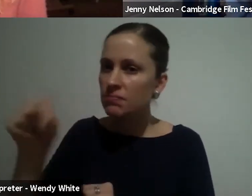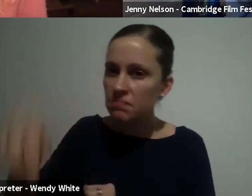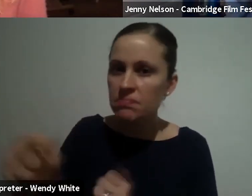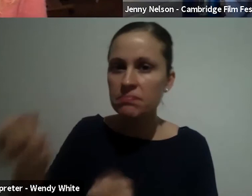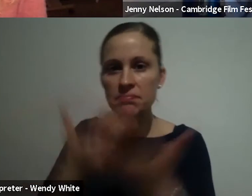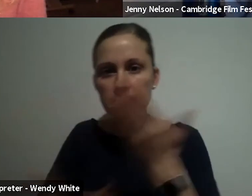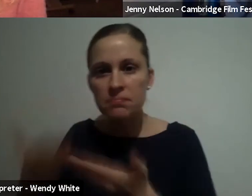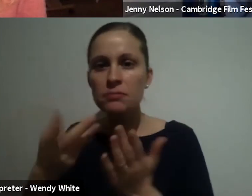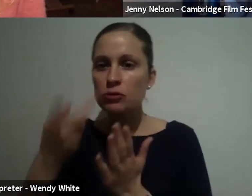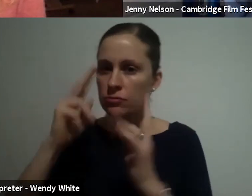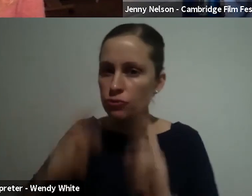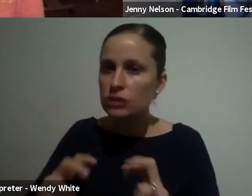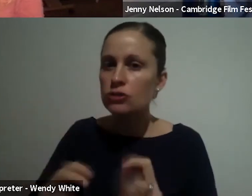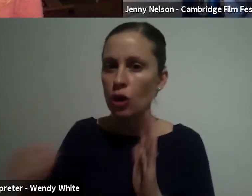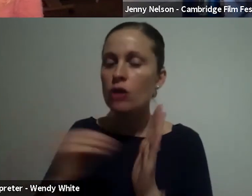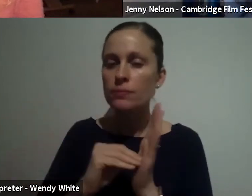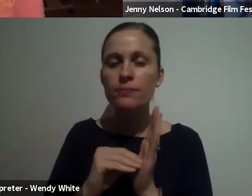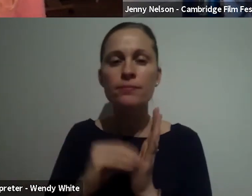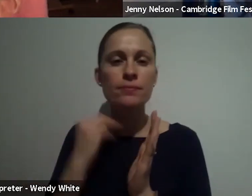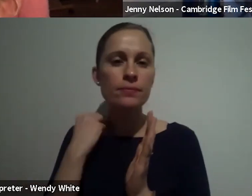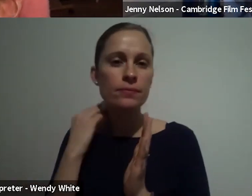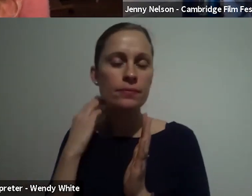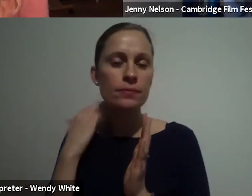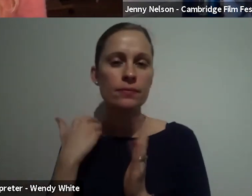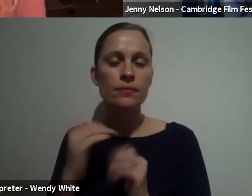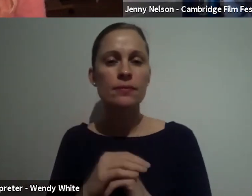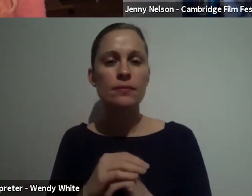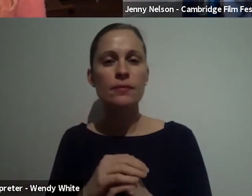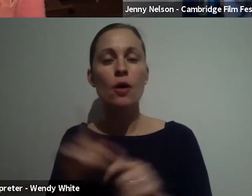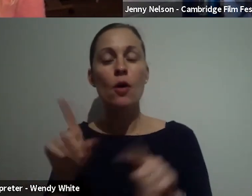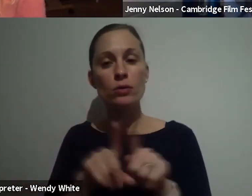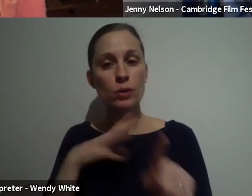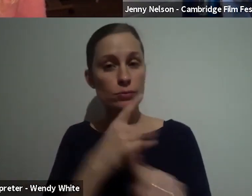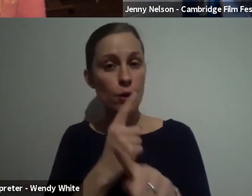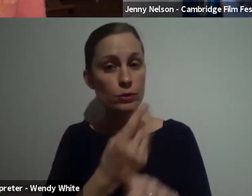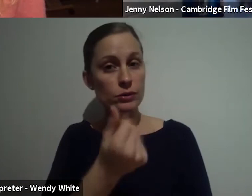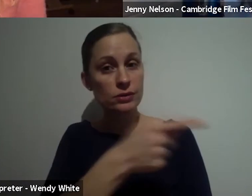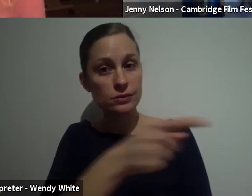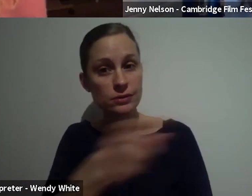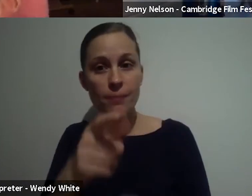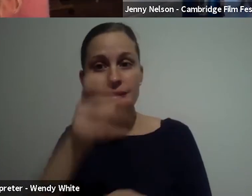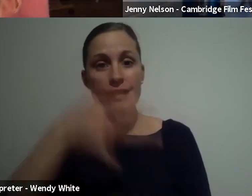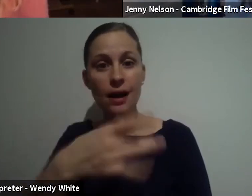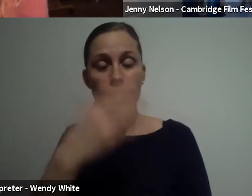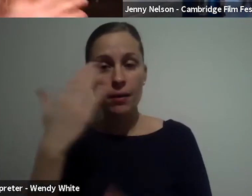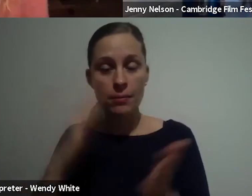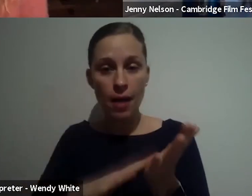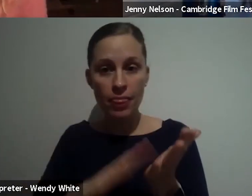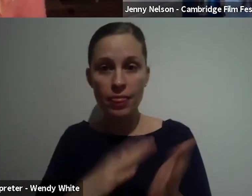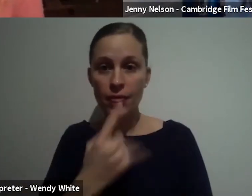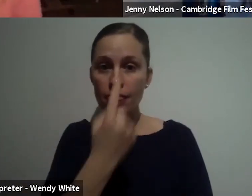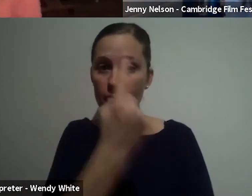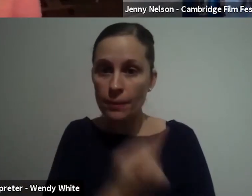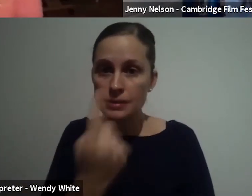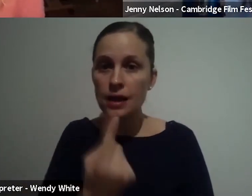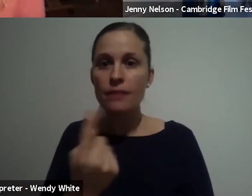some groups of single mothers or that they were single mothers